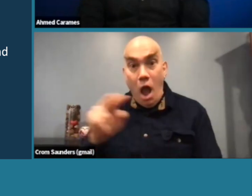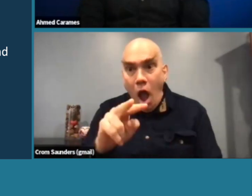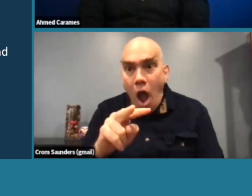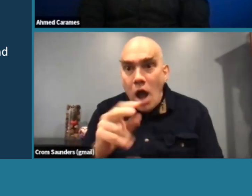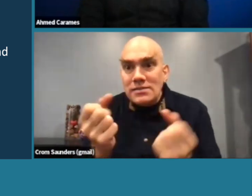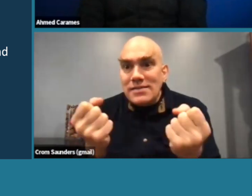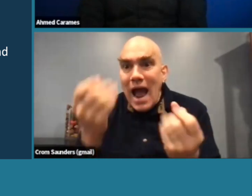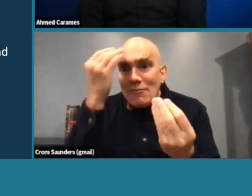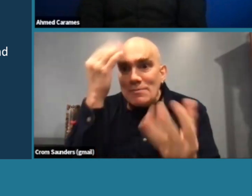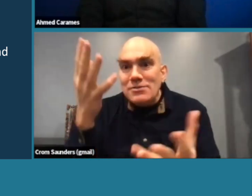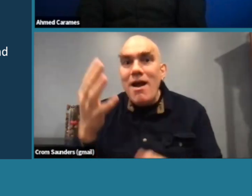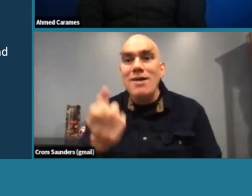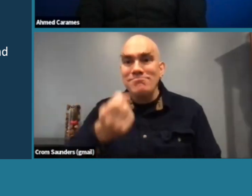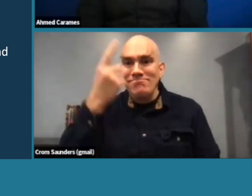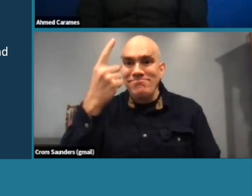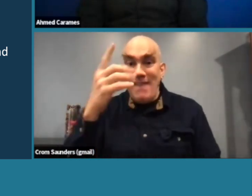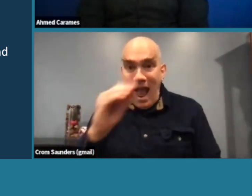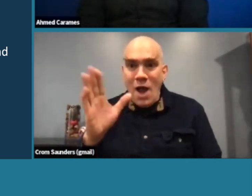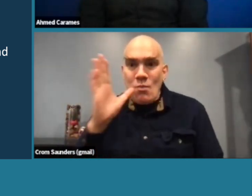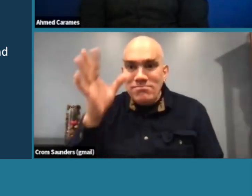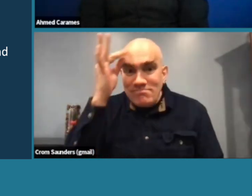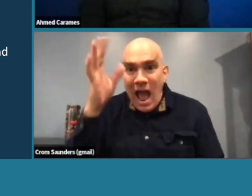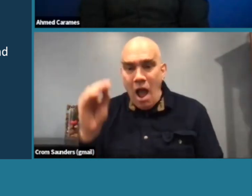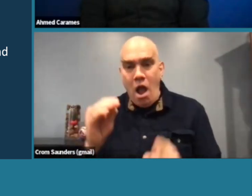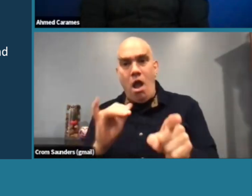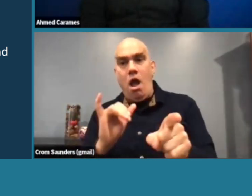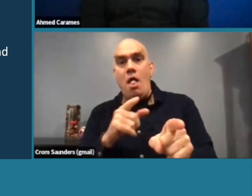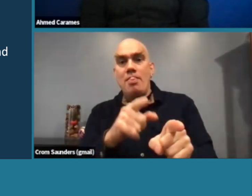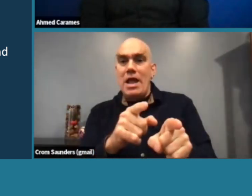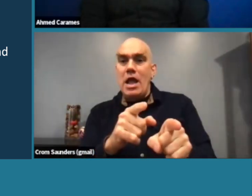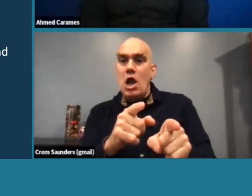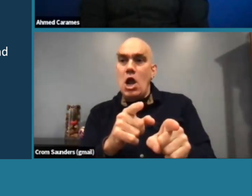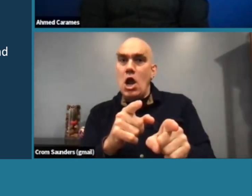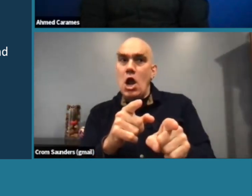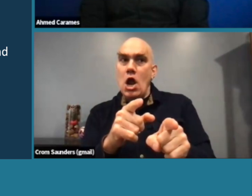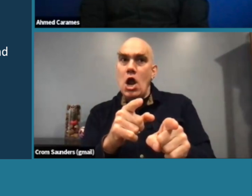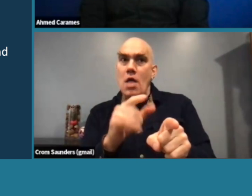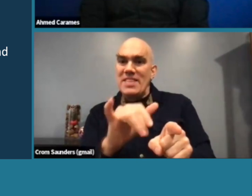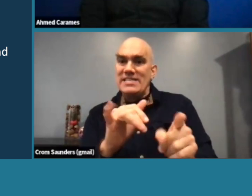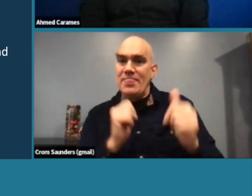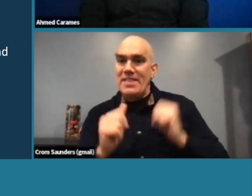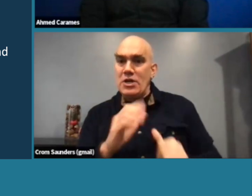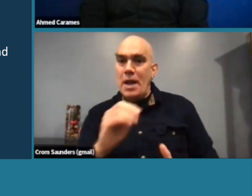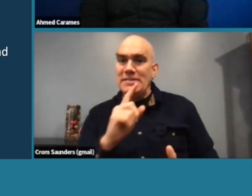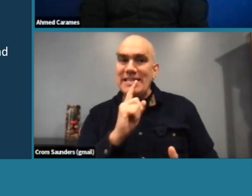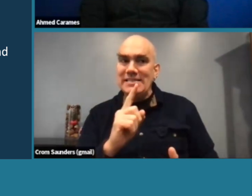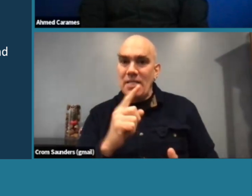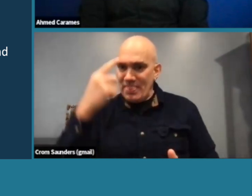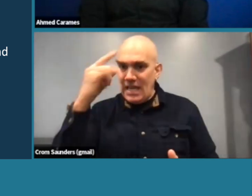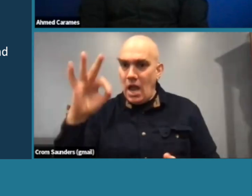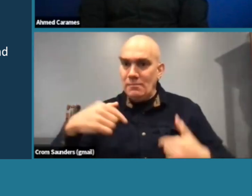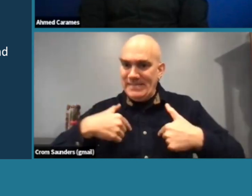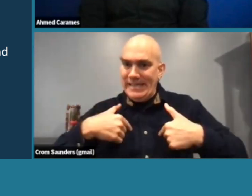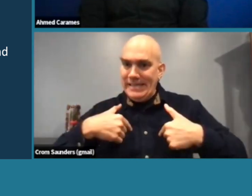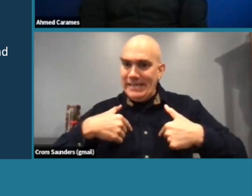ASL information for the deaf community. Because when they see it, they'll get it. It's being communicated to them in their first language.